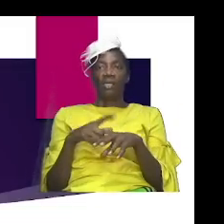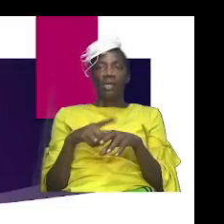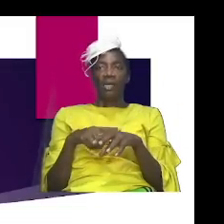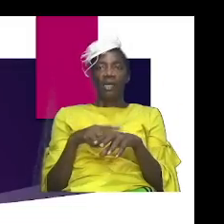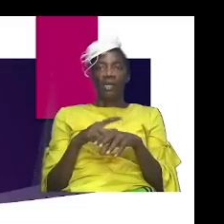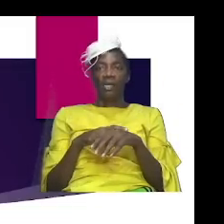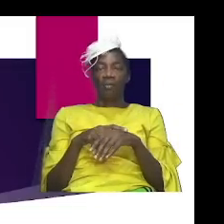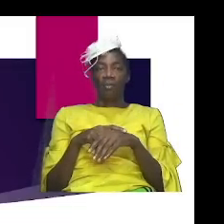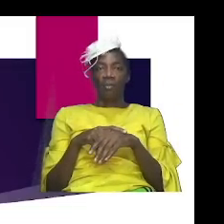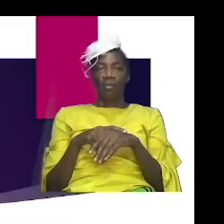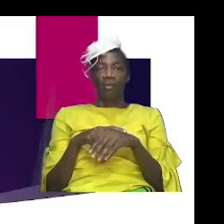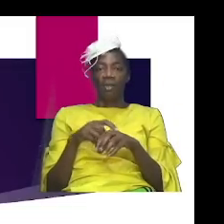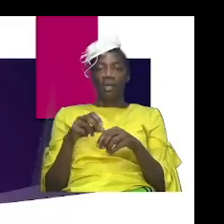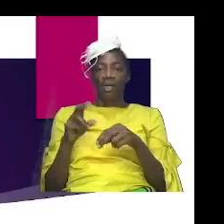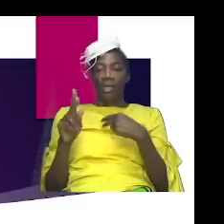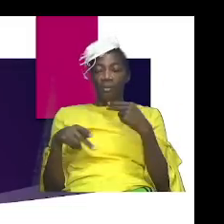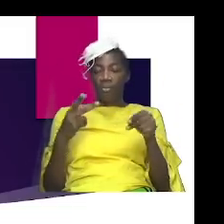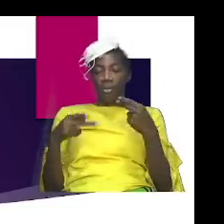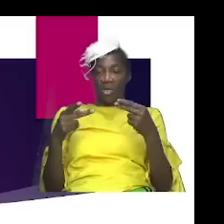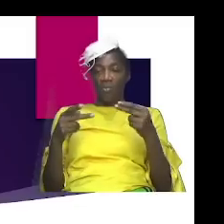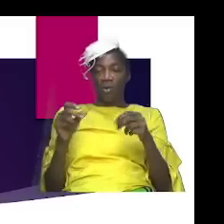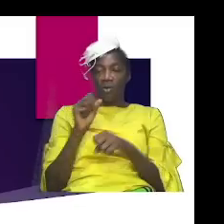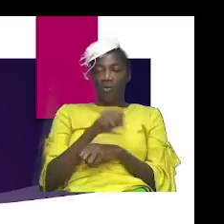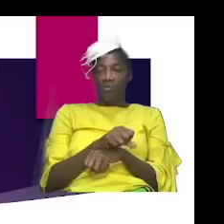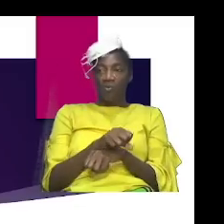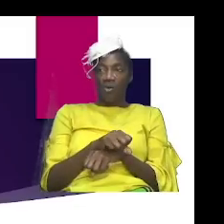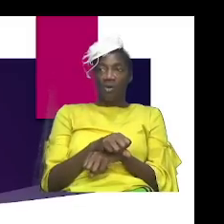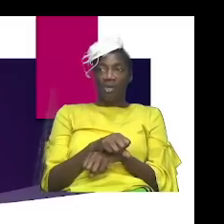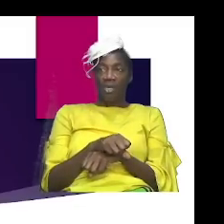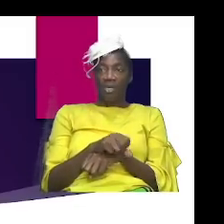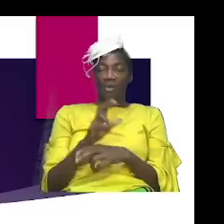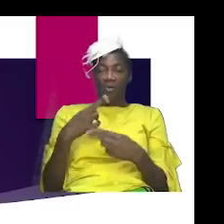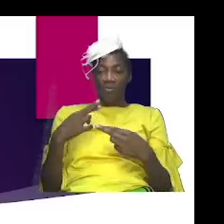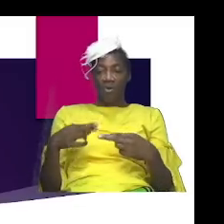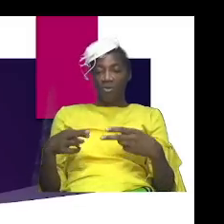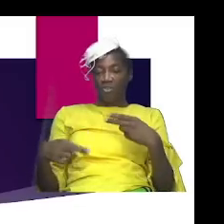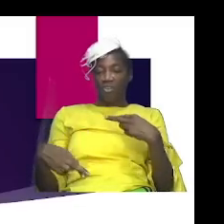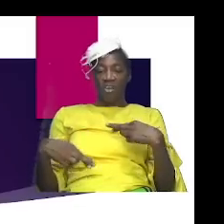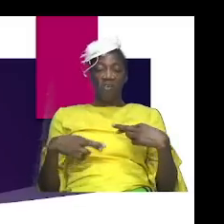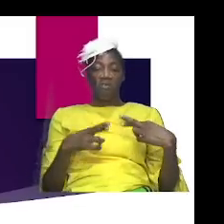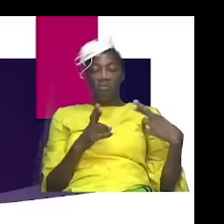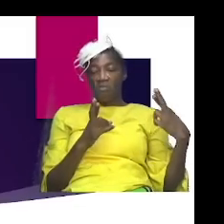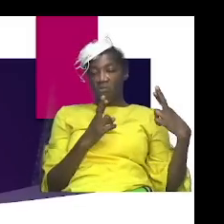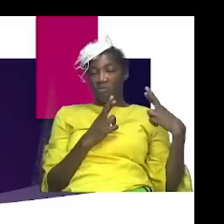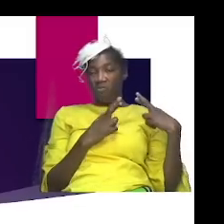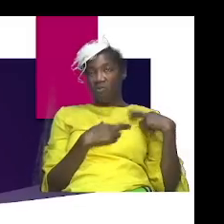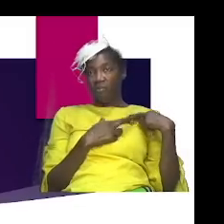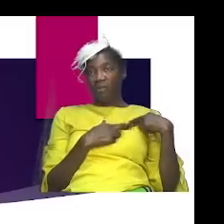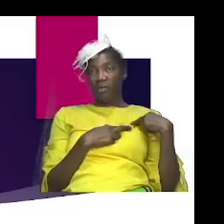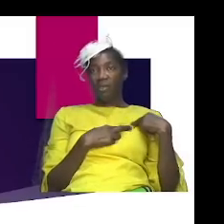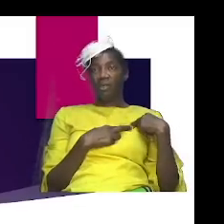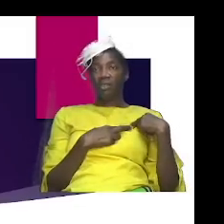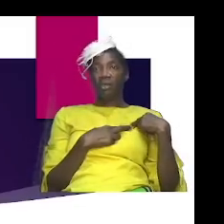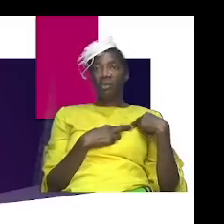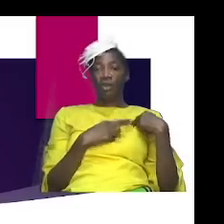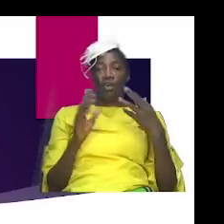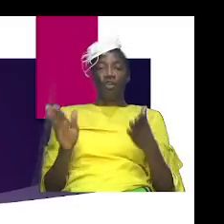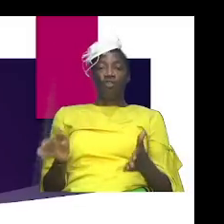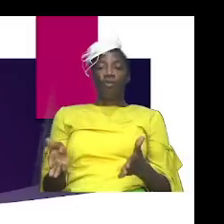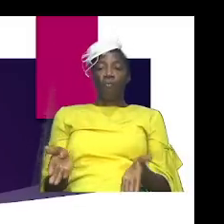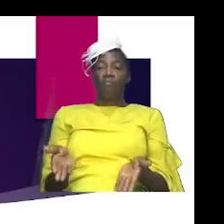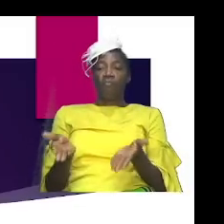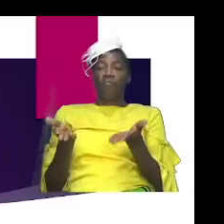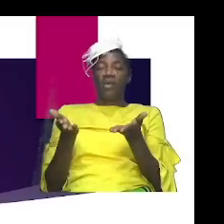to enhance and embellish their reputation. And Paul is saying, you know, at the judgment seat, it's